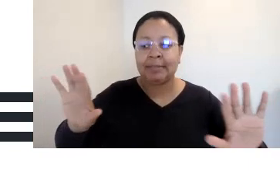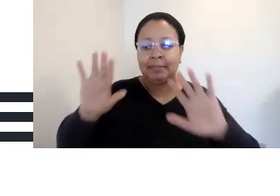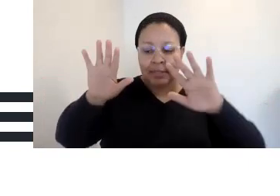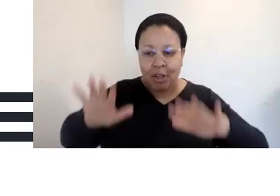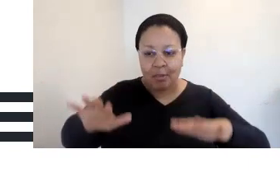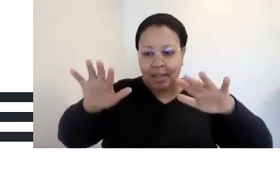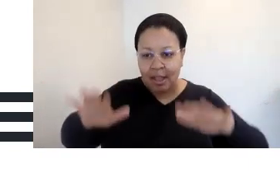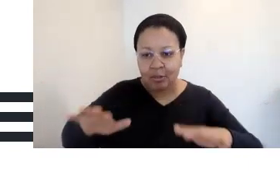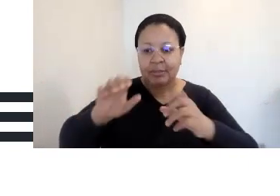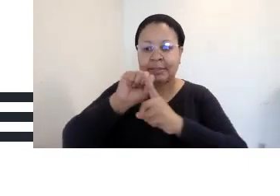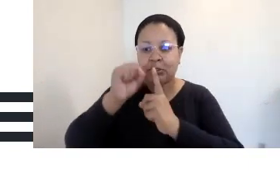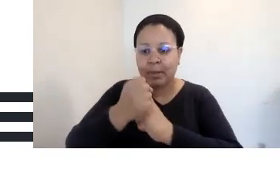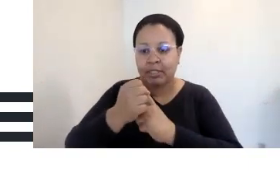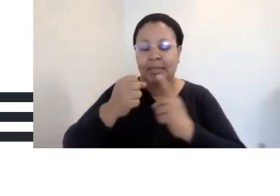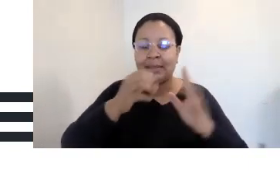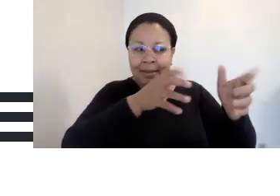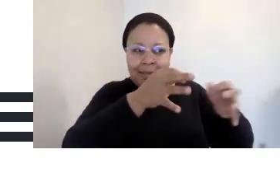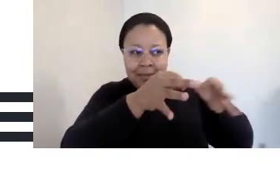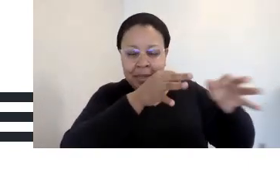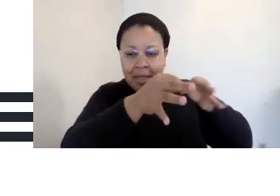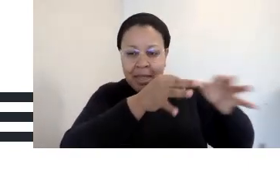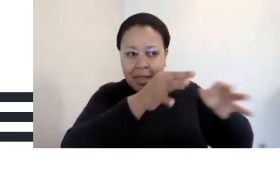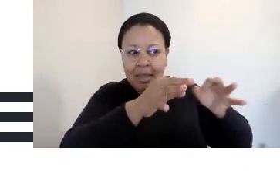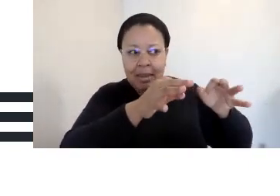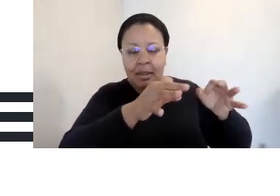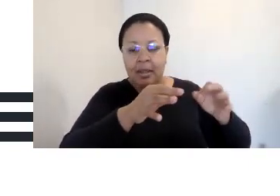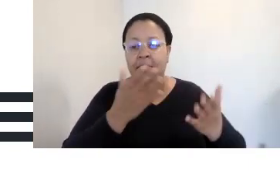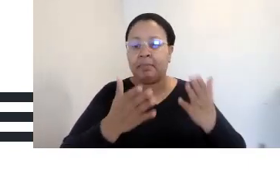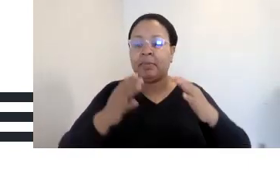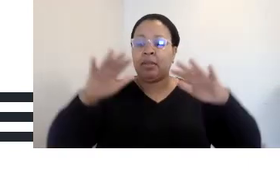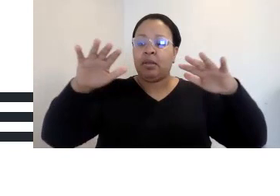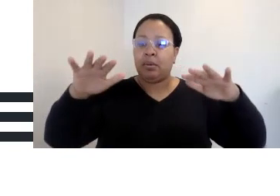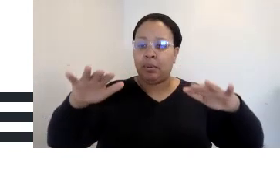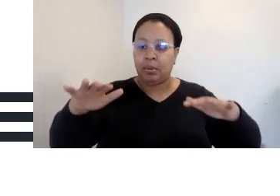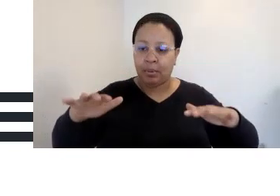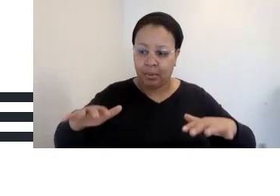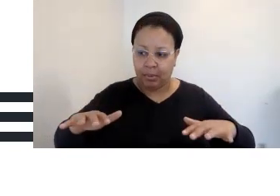the situation, could de-escalate tensions.